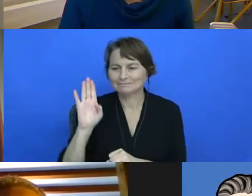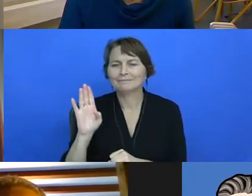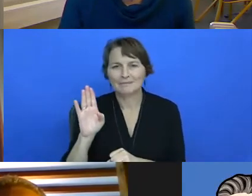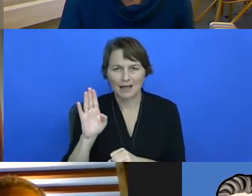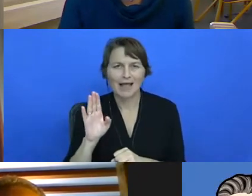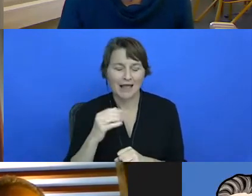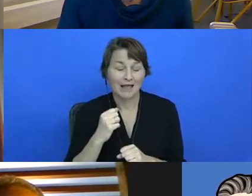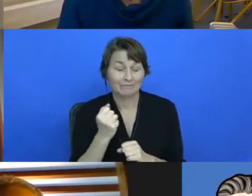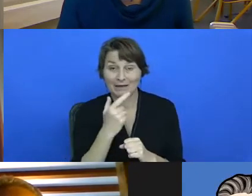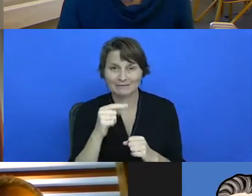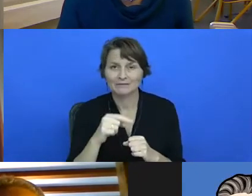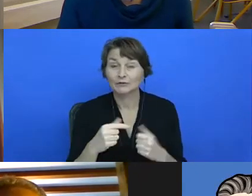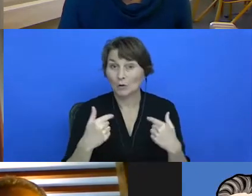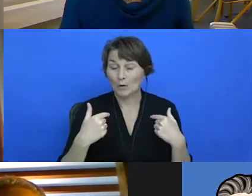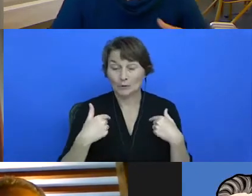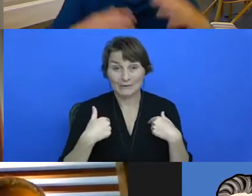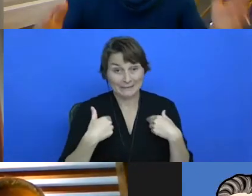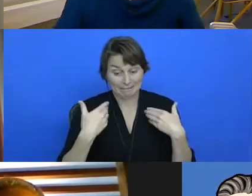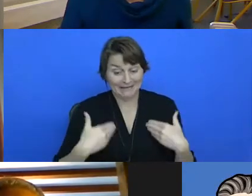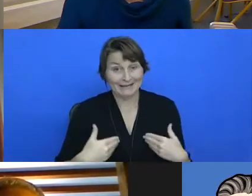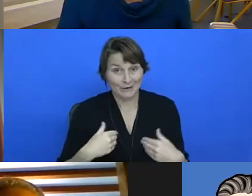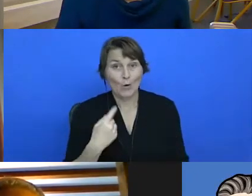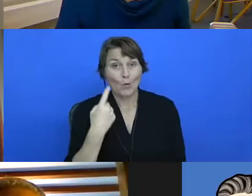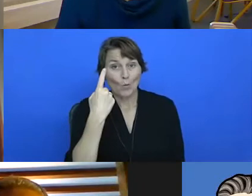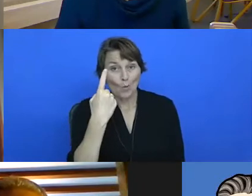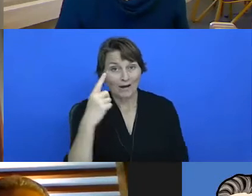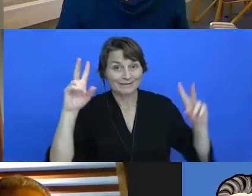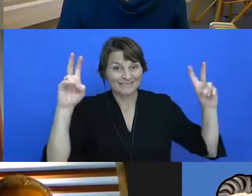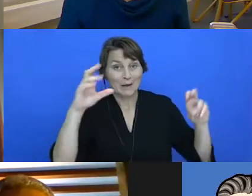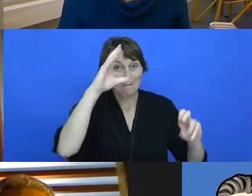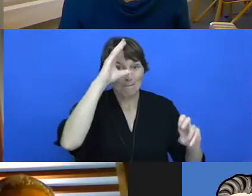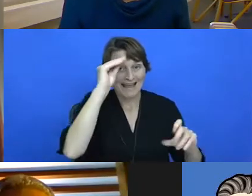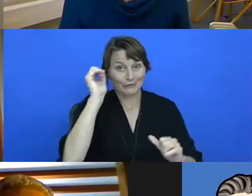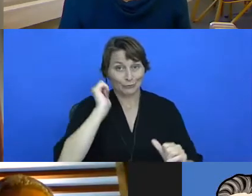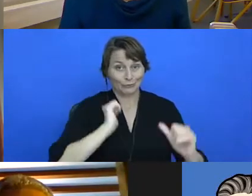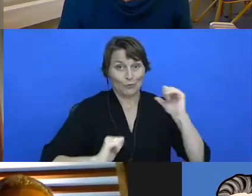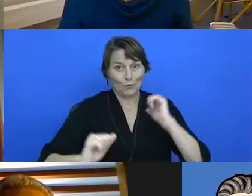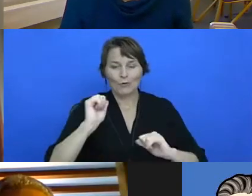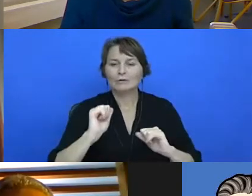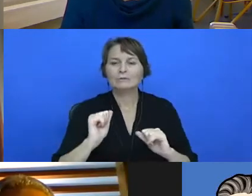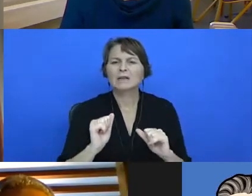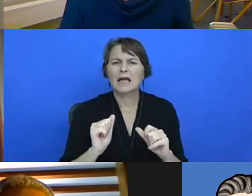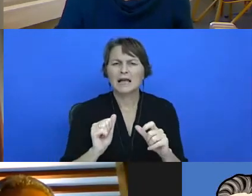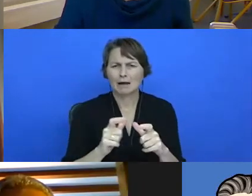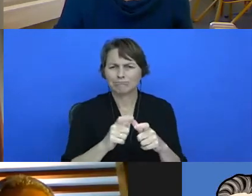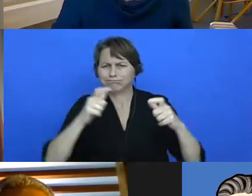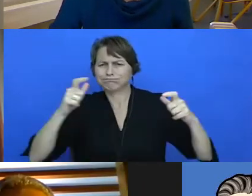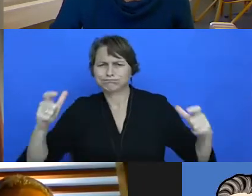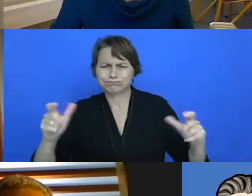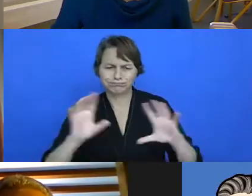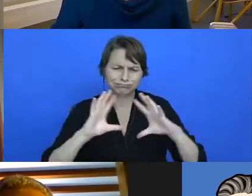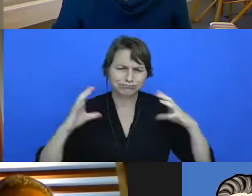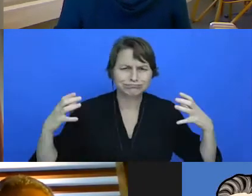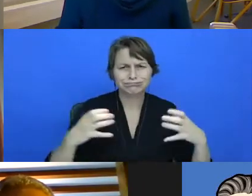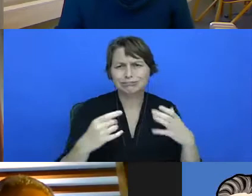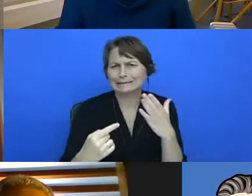was pretty much a one-man show. So you don't need a huge technical team behind you. We have an